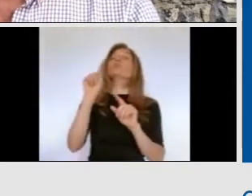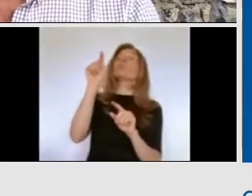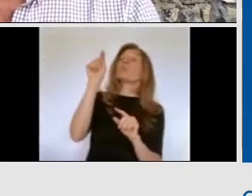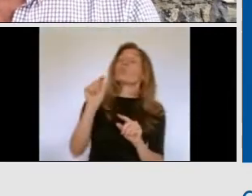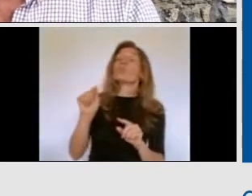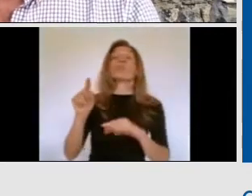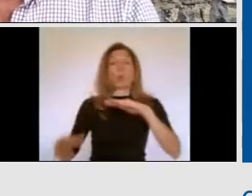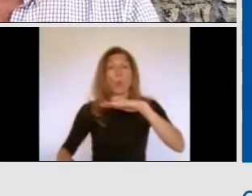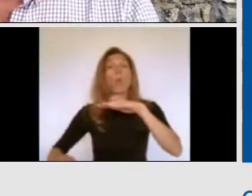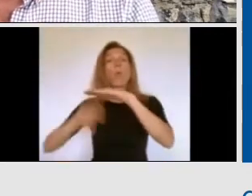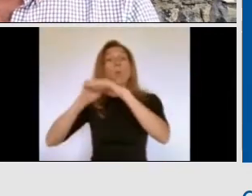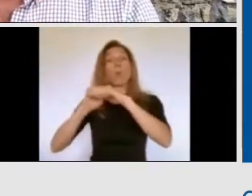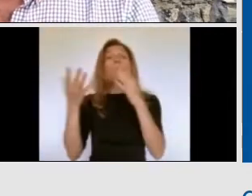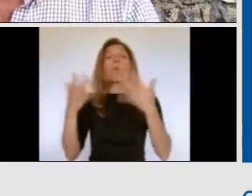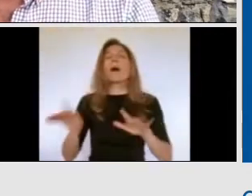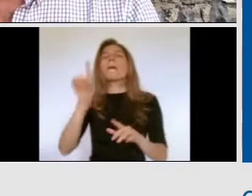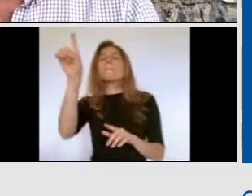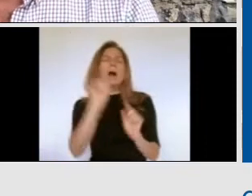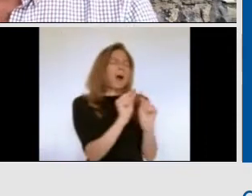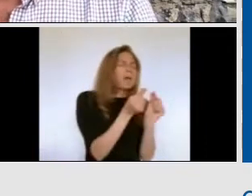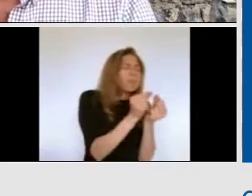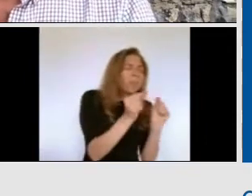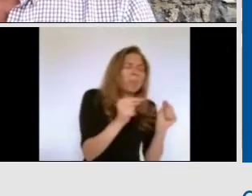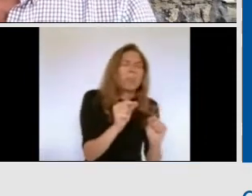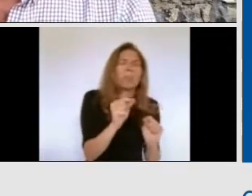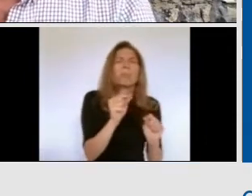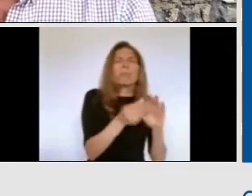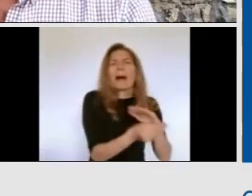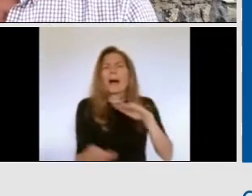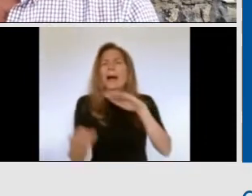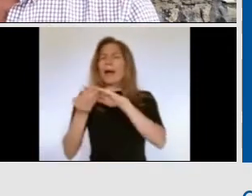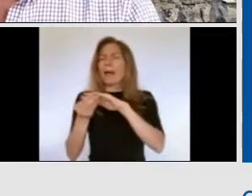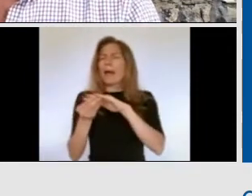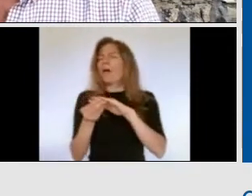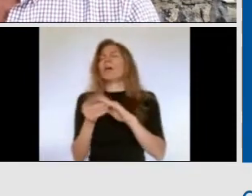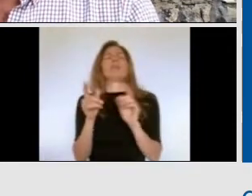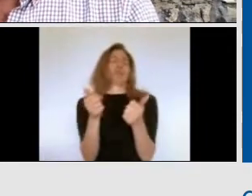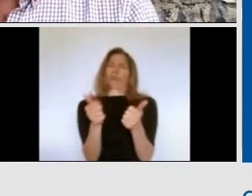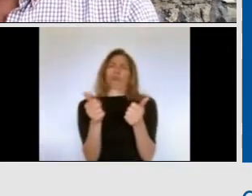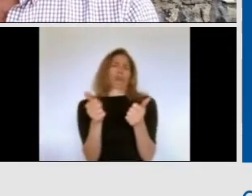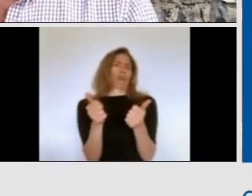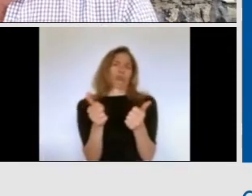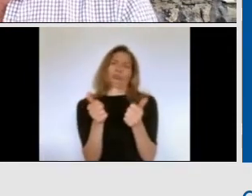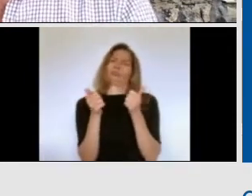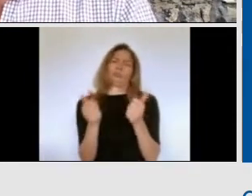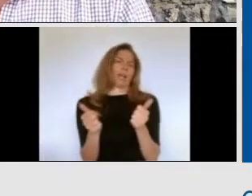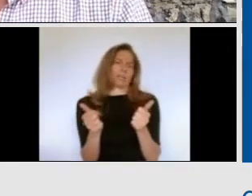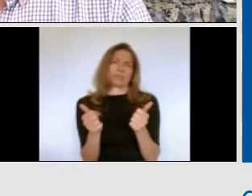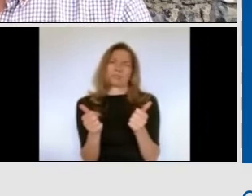are uploaded and still awaiting some small additions. That is perfectly